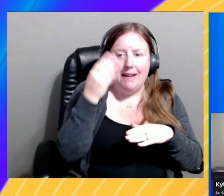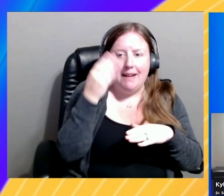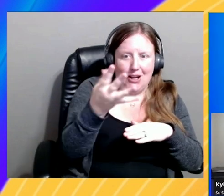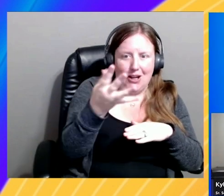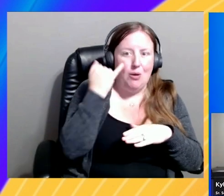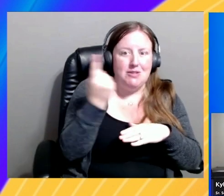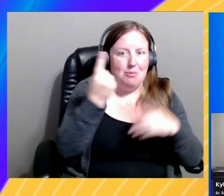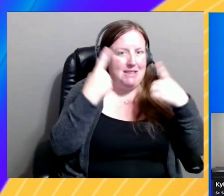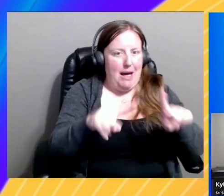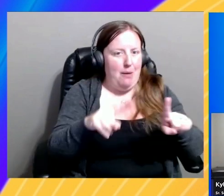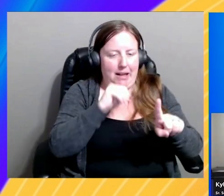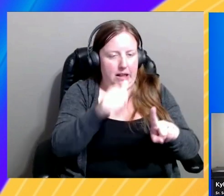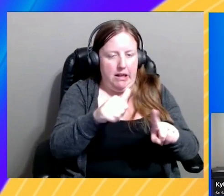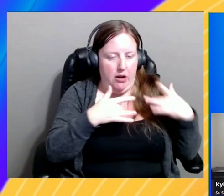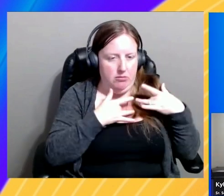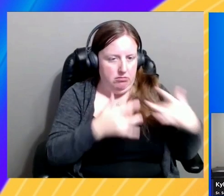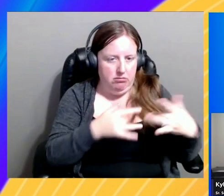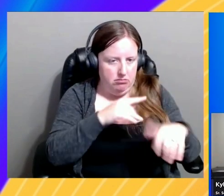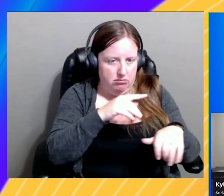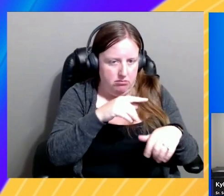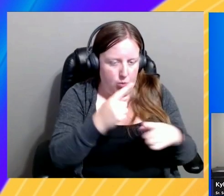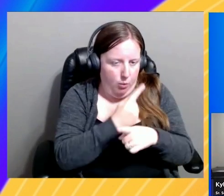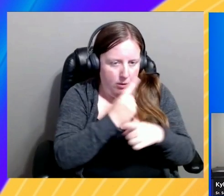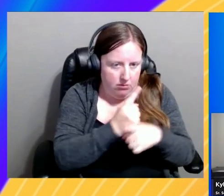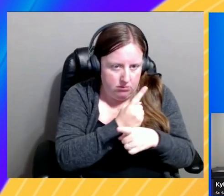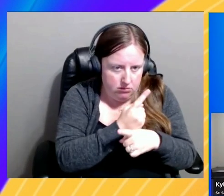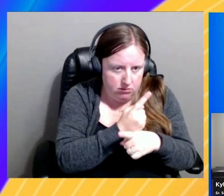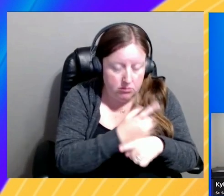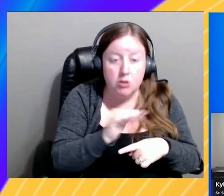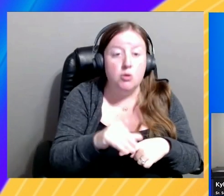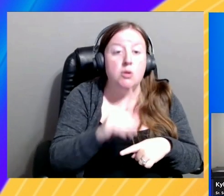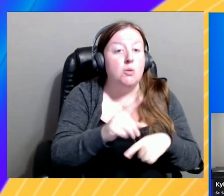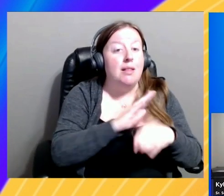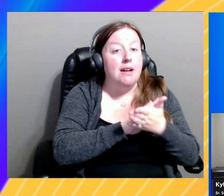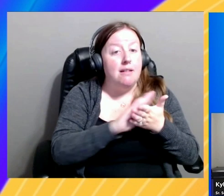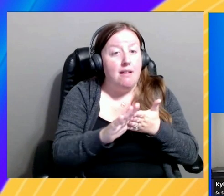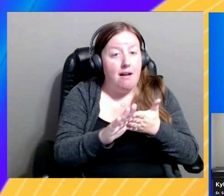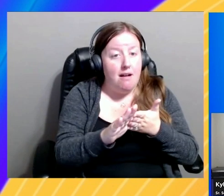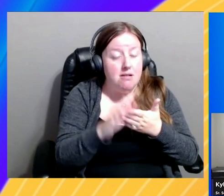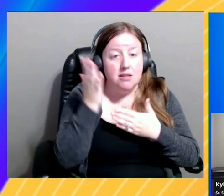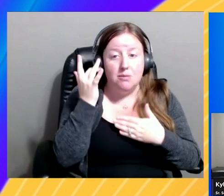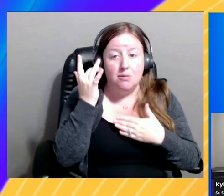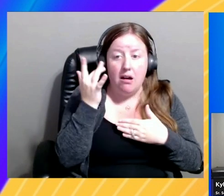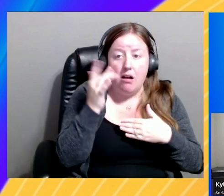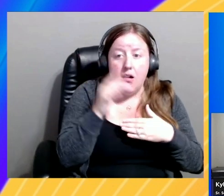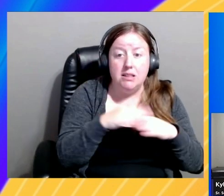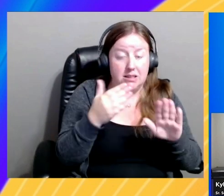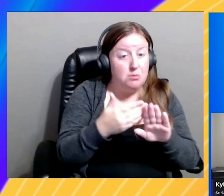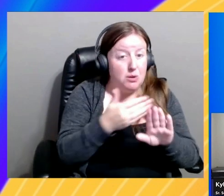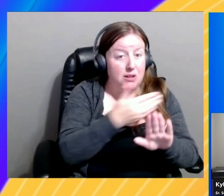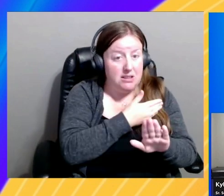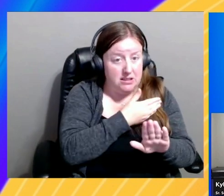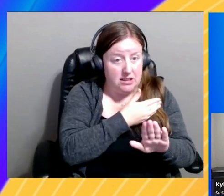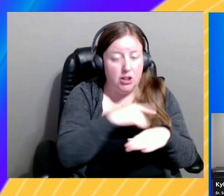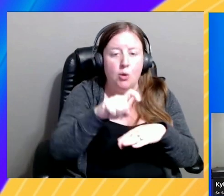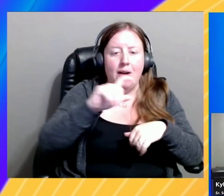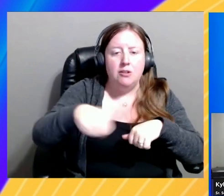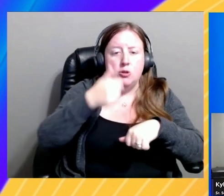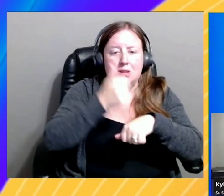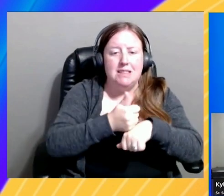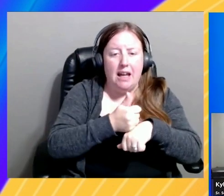ordinary. So it's really nice because previously you have to set up these types of